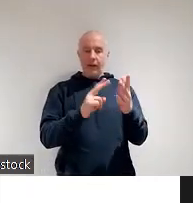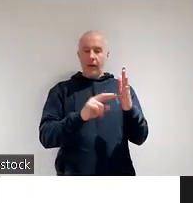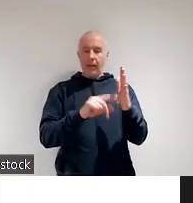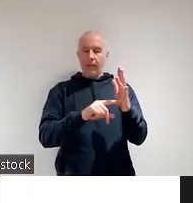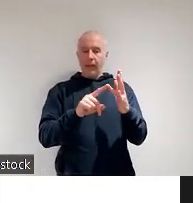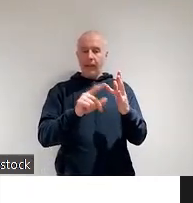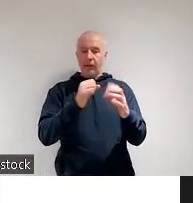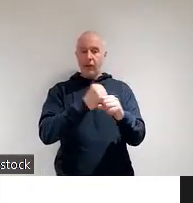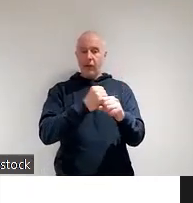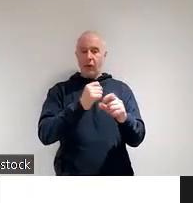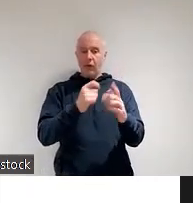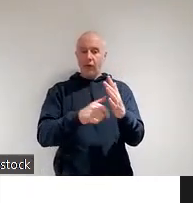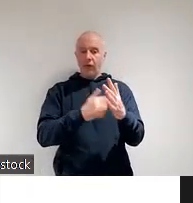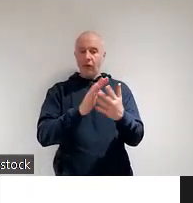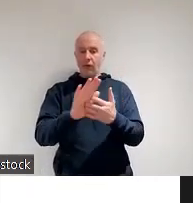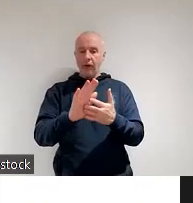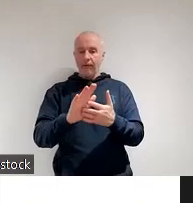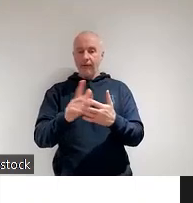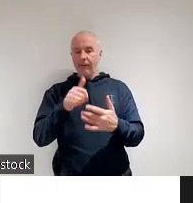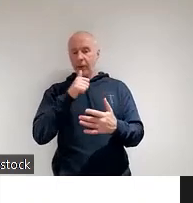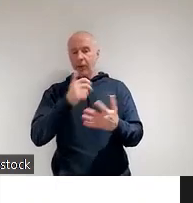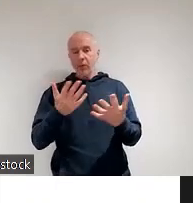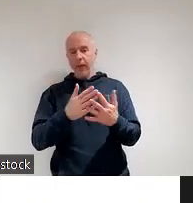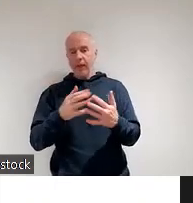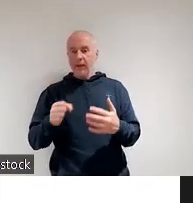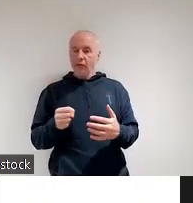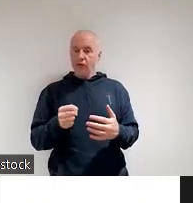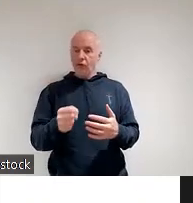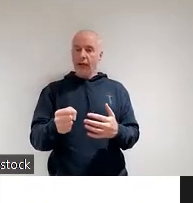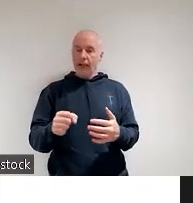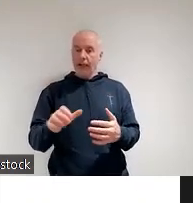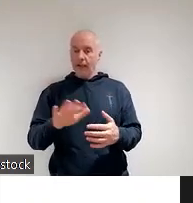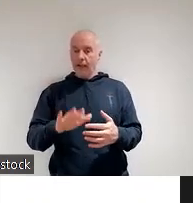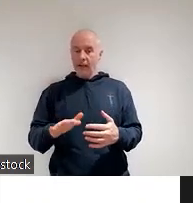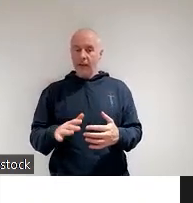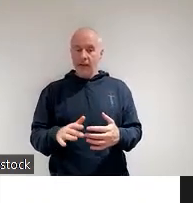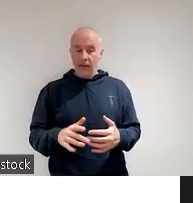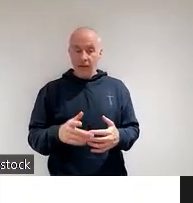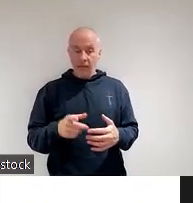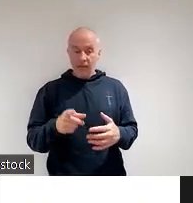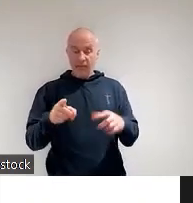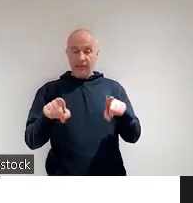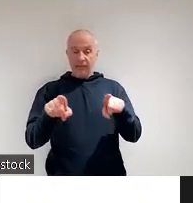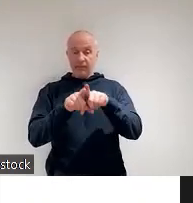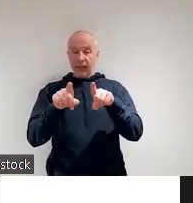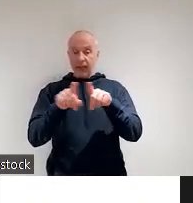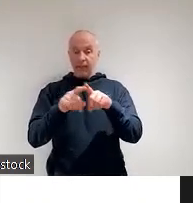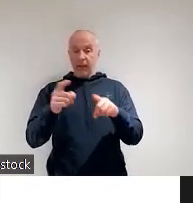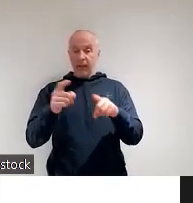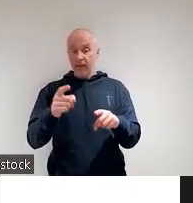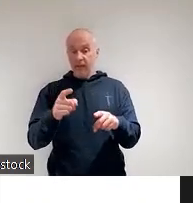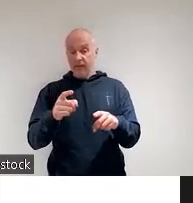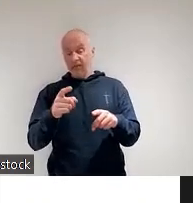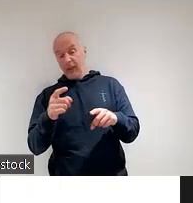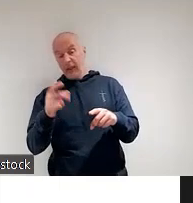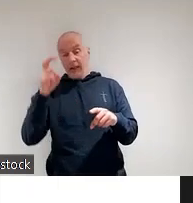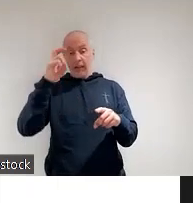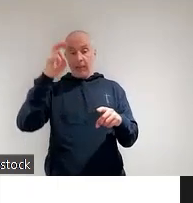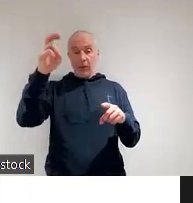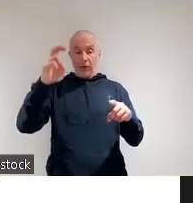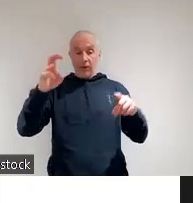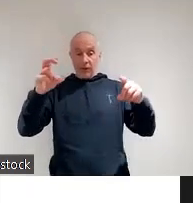lot. The pantograph basically is another way to top up the bus, which we call it